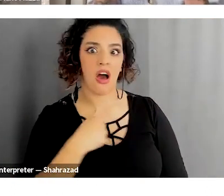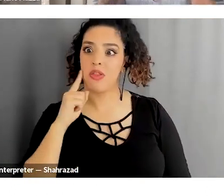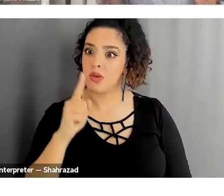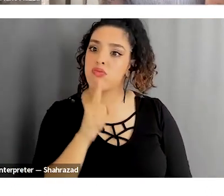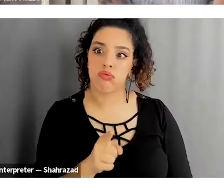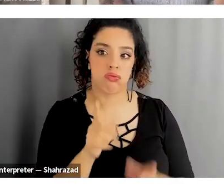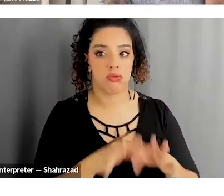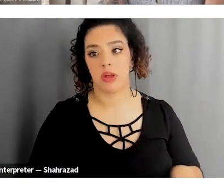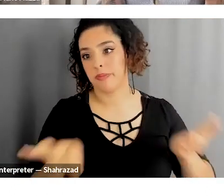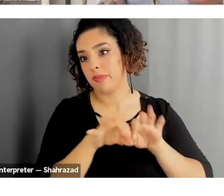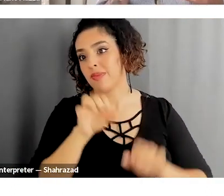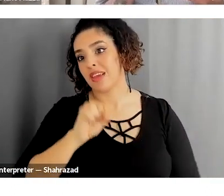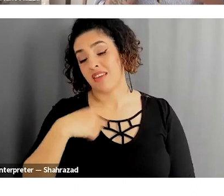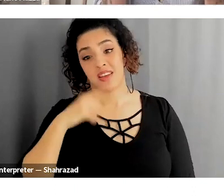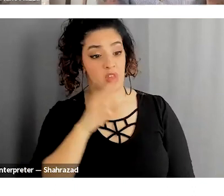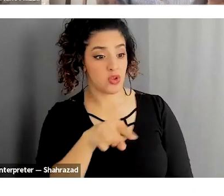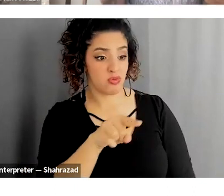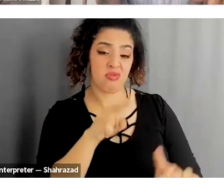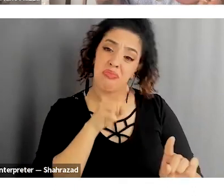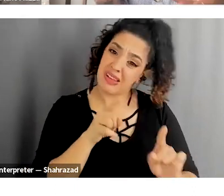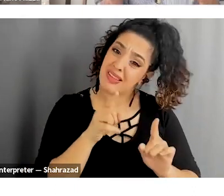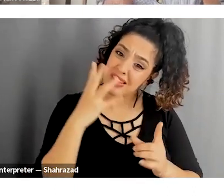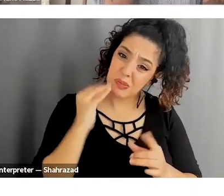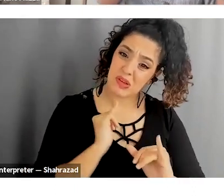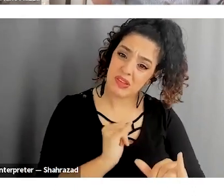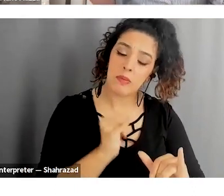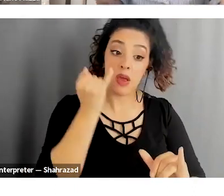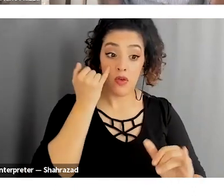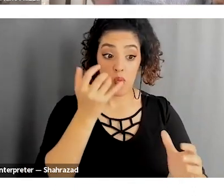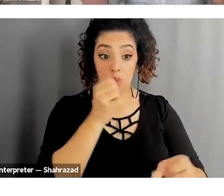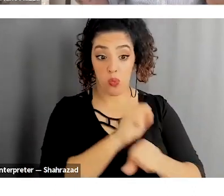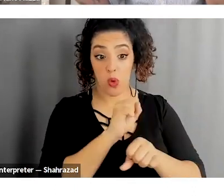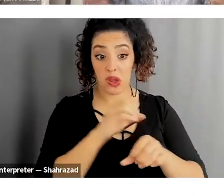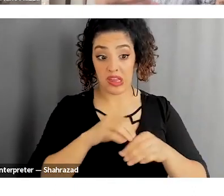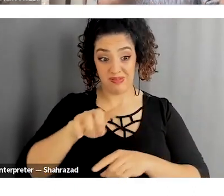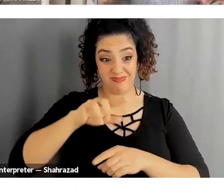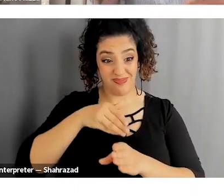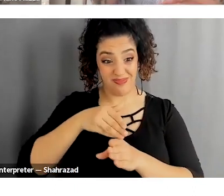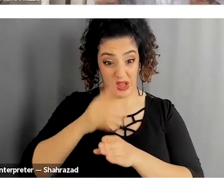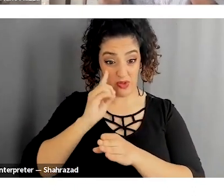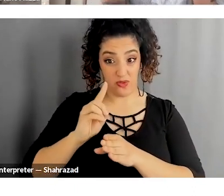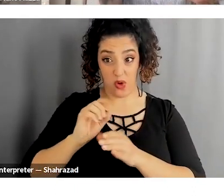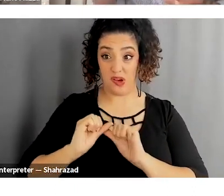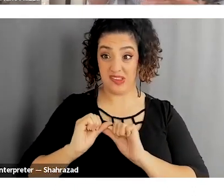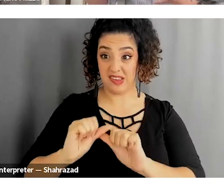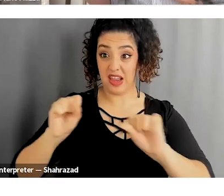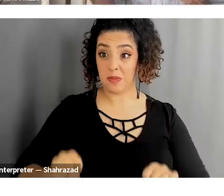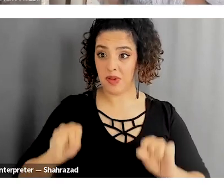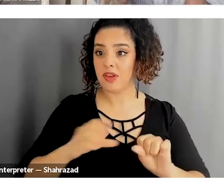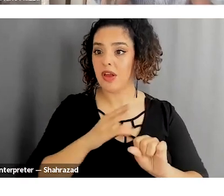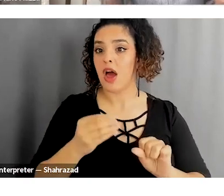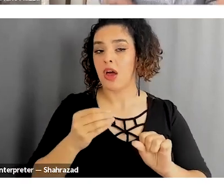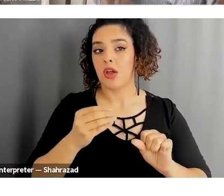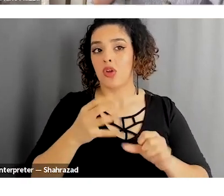and I feel like you've also experienced this, but if you work or you want to be working in the field of sustainability or like working towards some sort of common